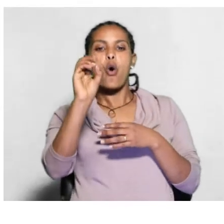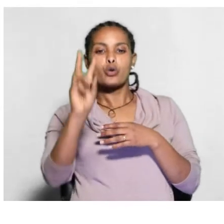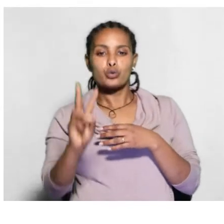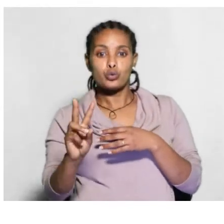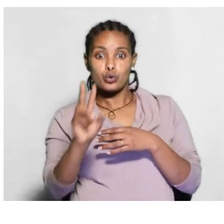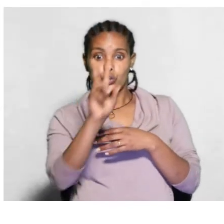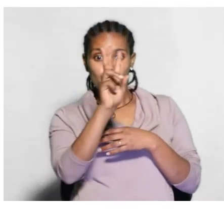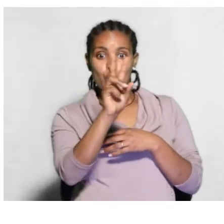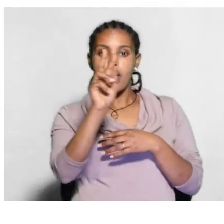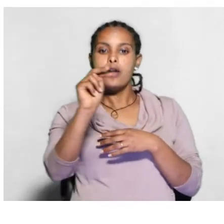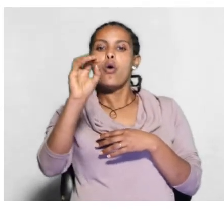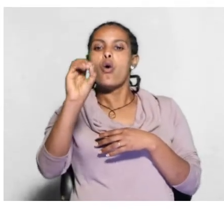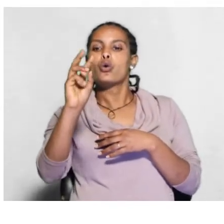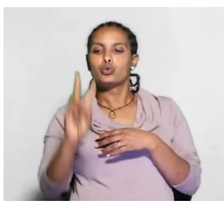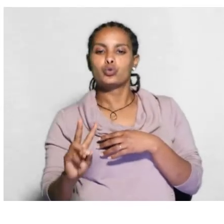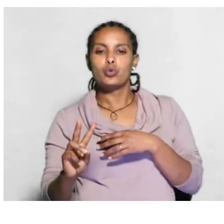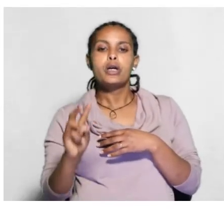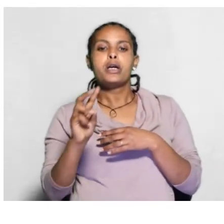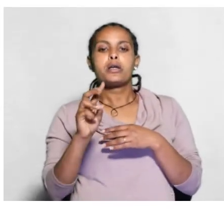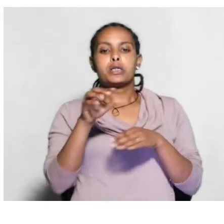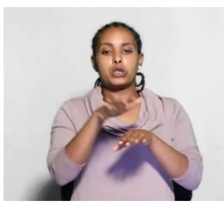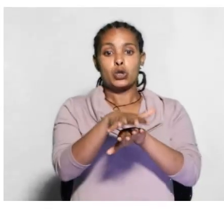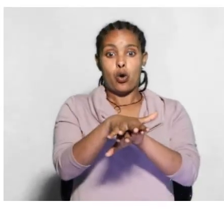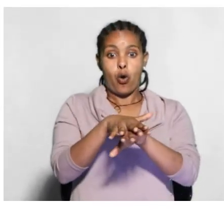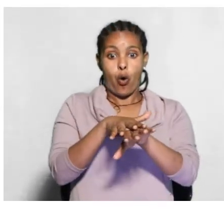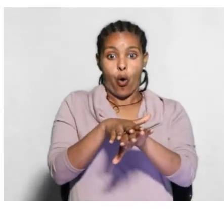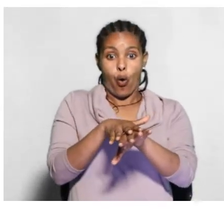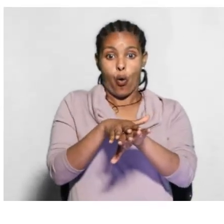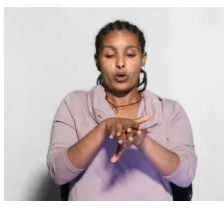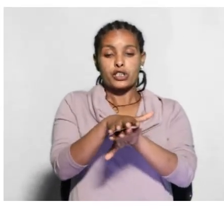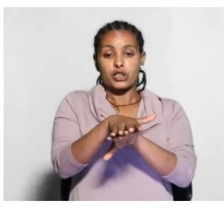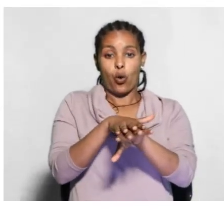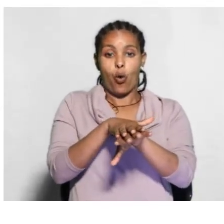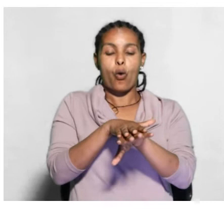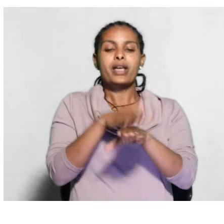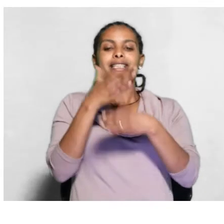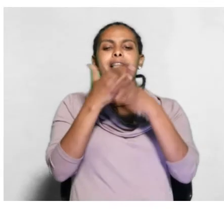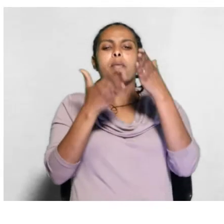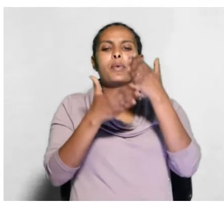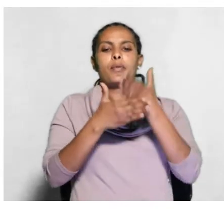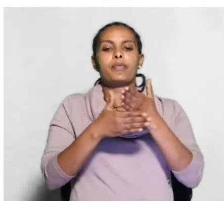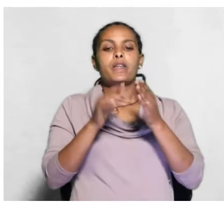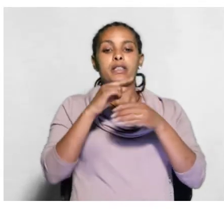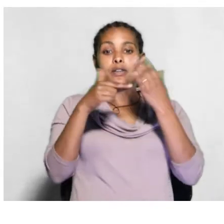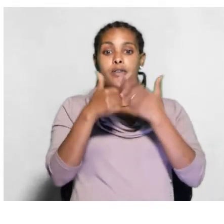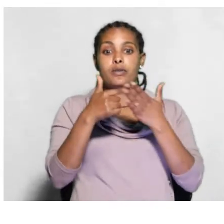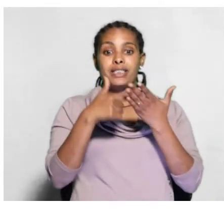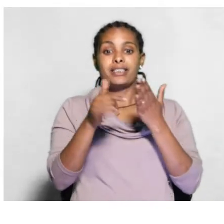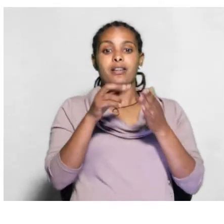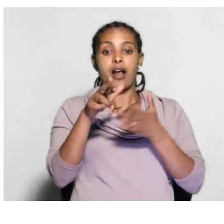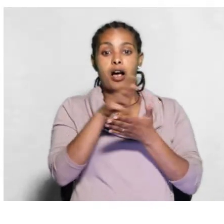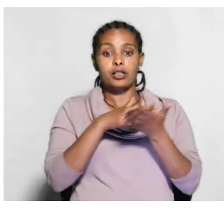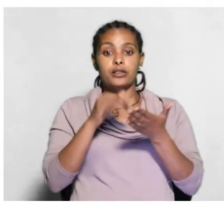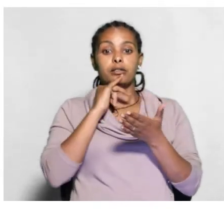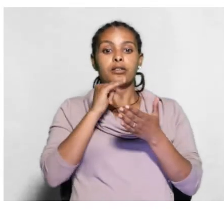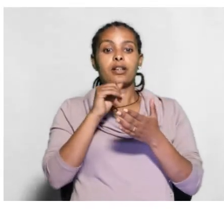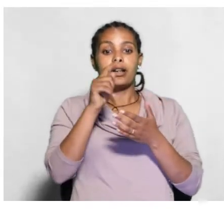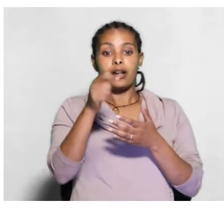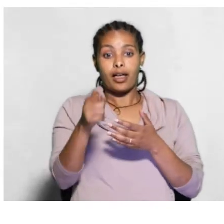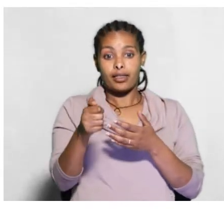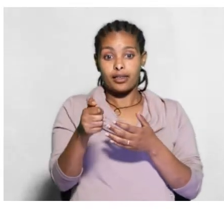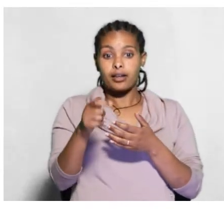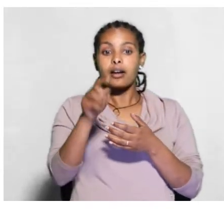2NO2. The slowest step is the rate determining step. Therefore, rate of this reaction is